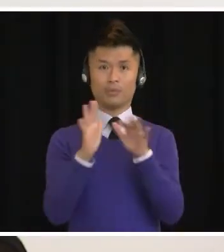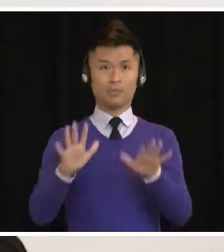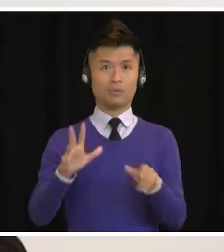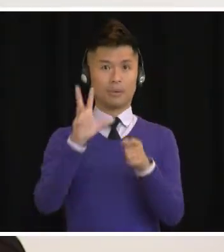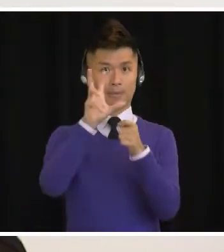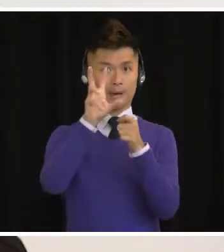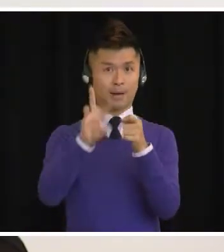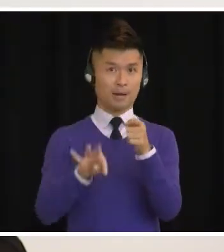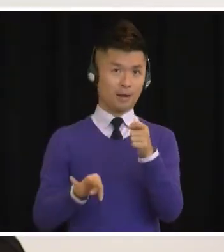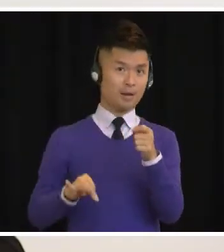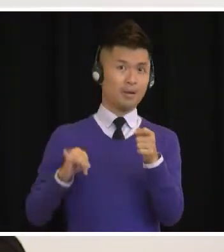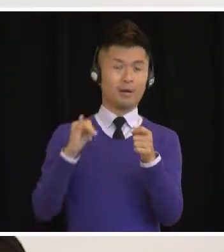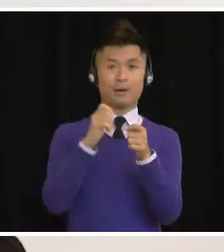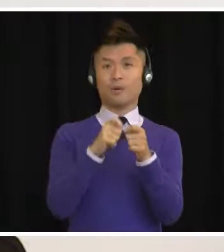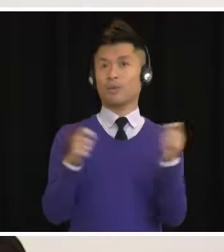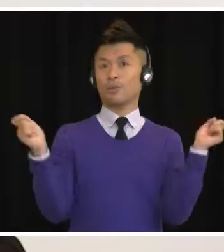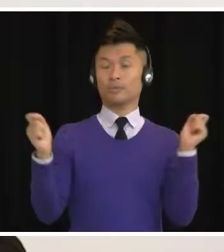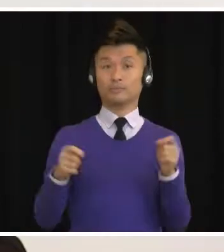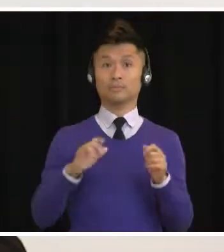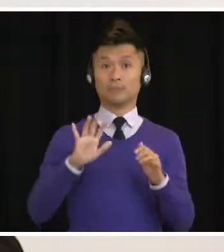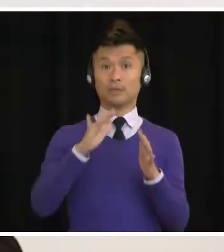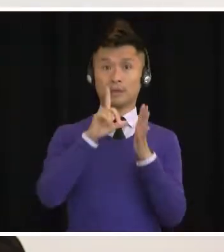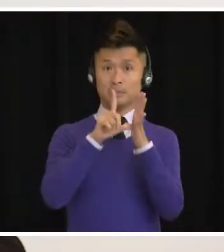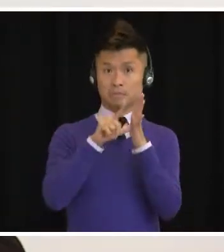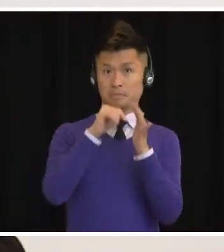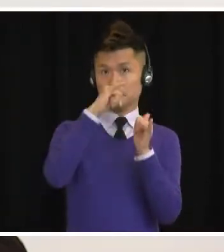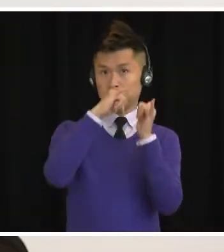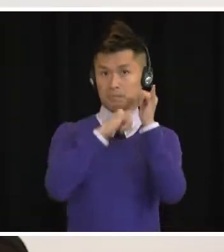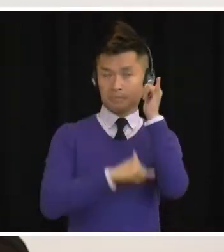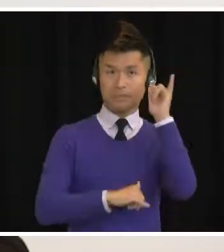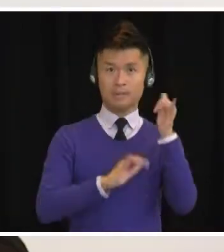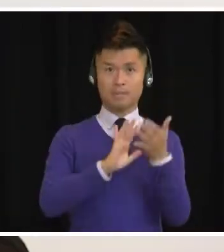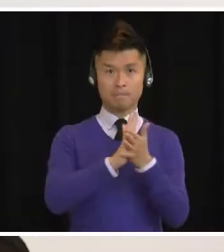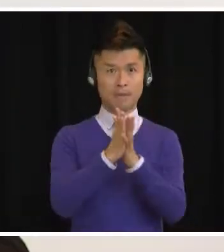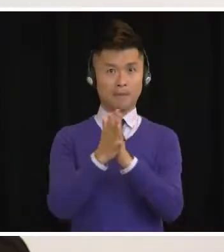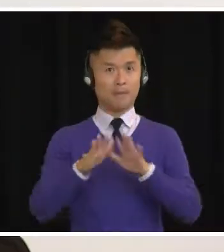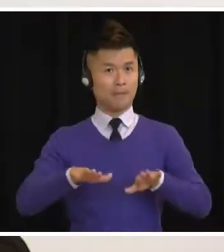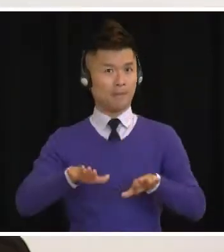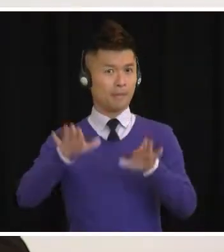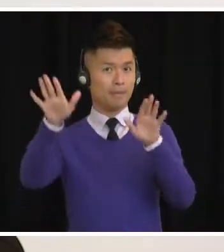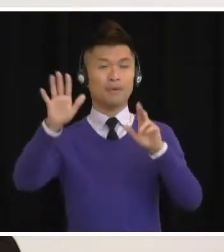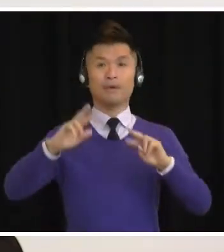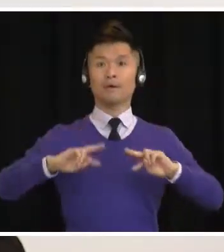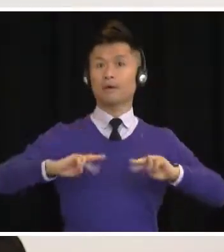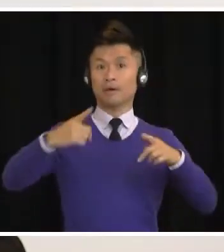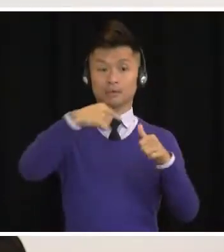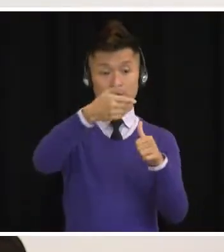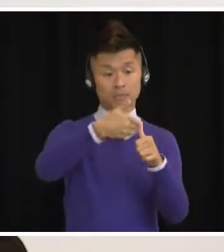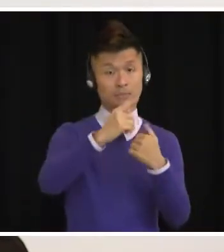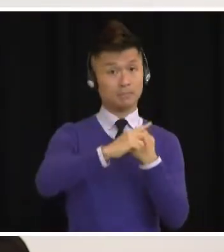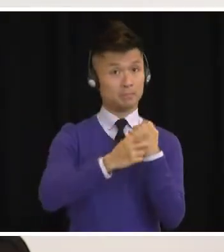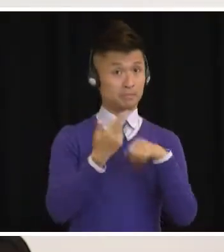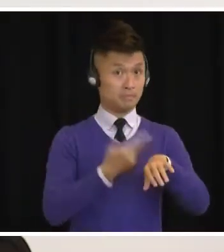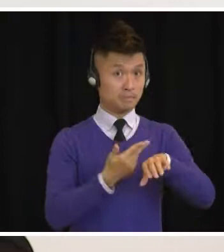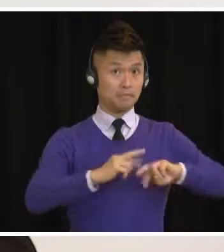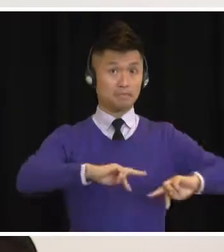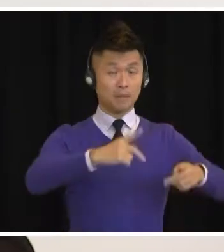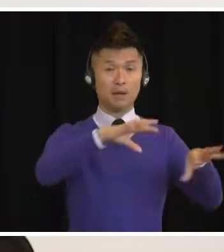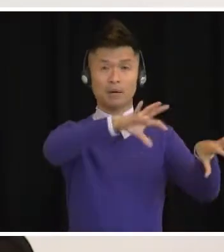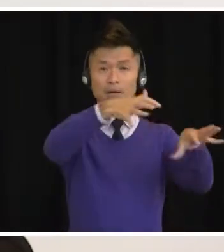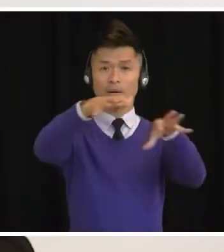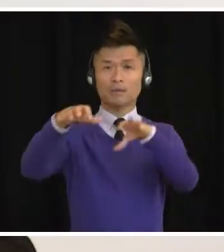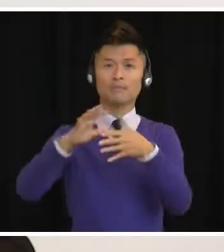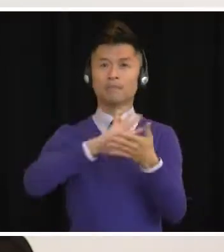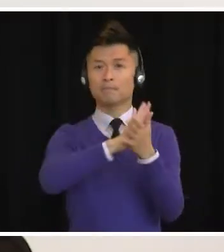time is changing, education is changing, the world is changing, and you